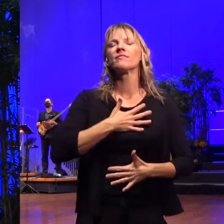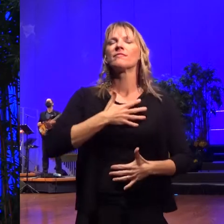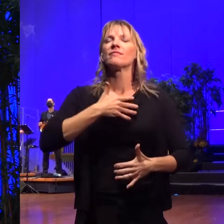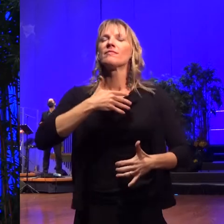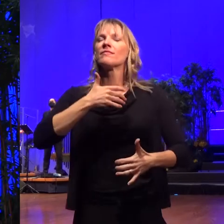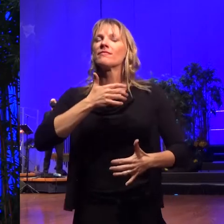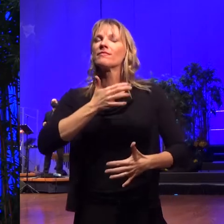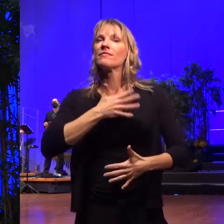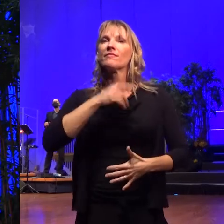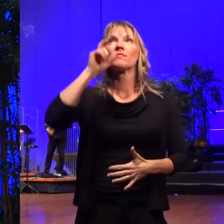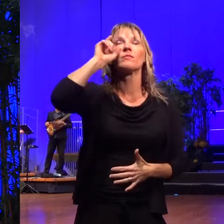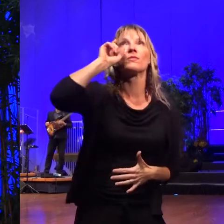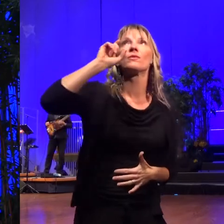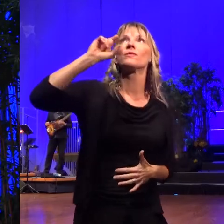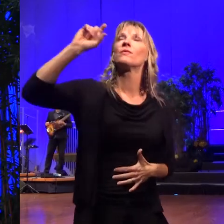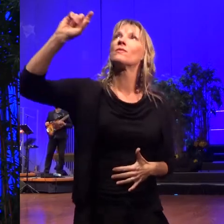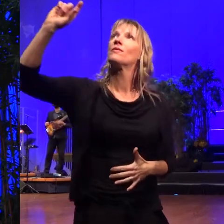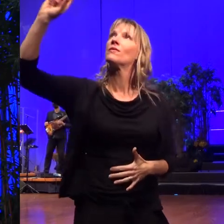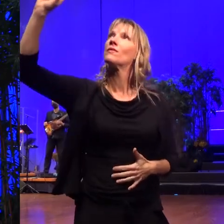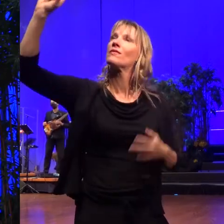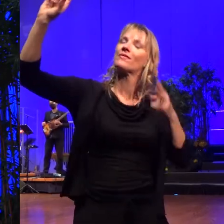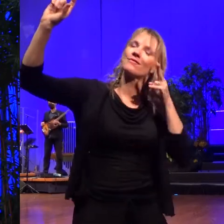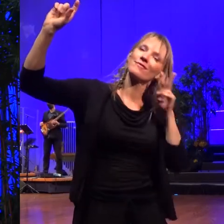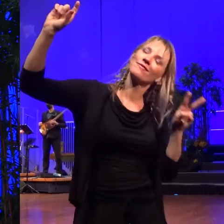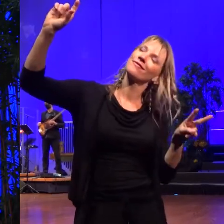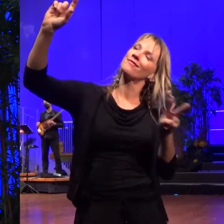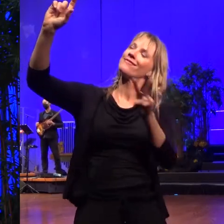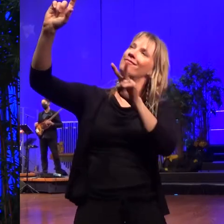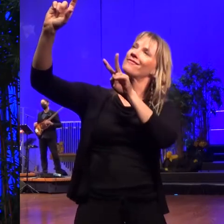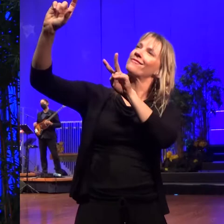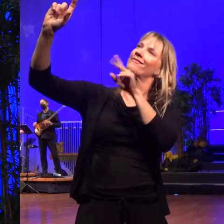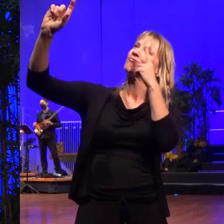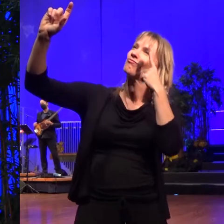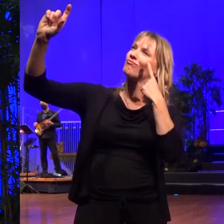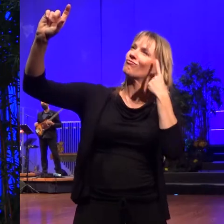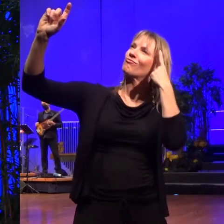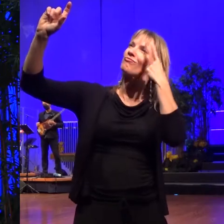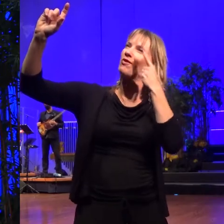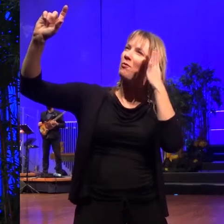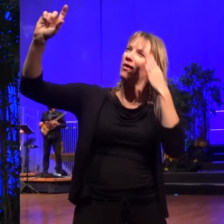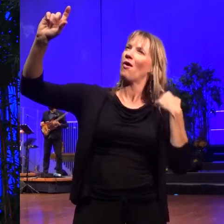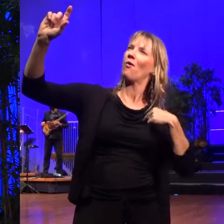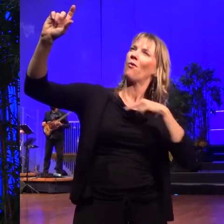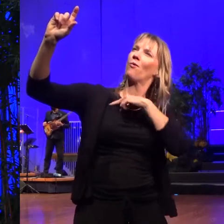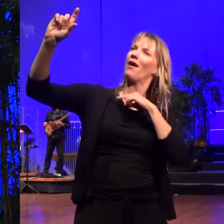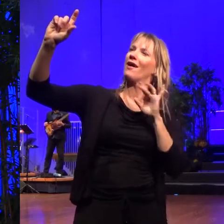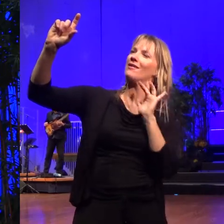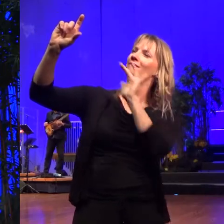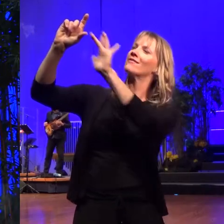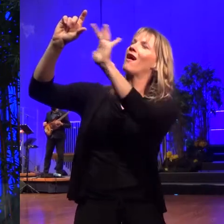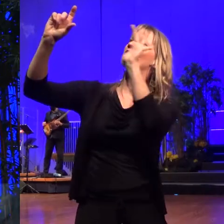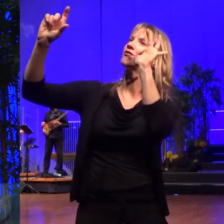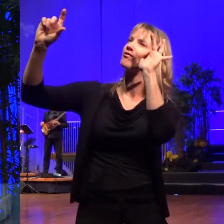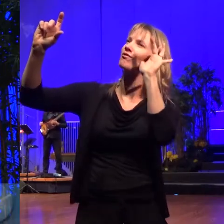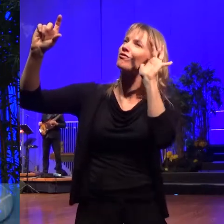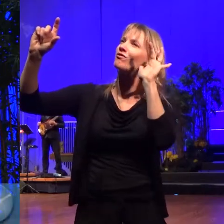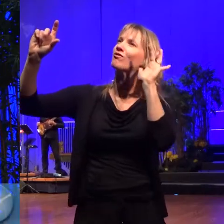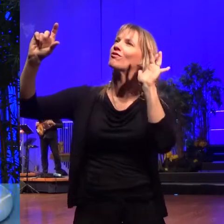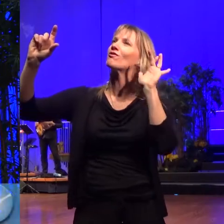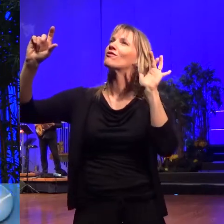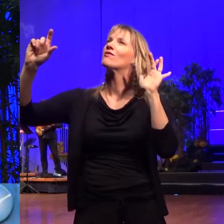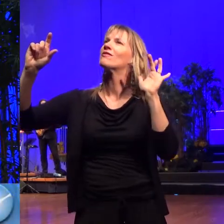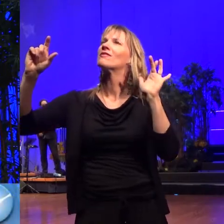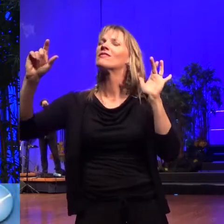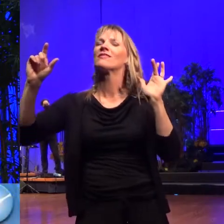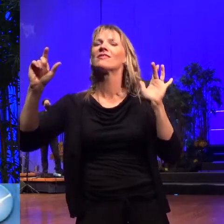the moon just wondering whether we would ever go there. Why is it